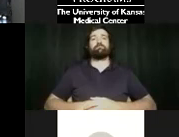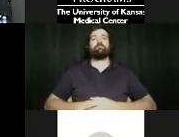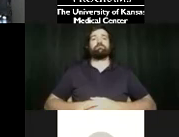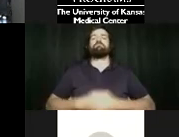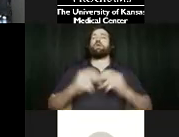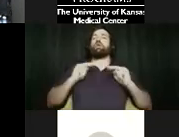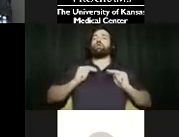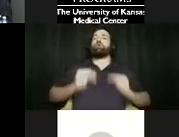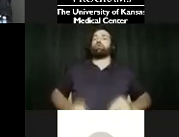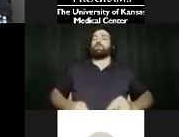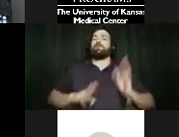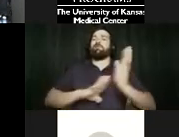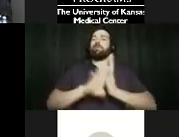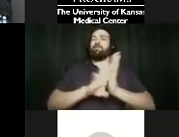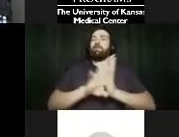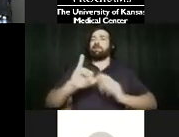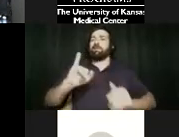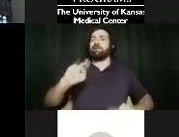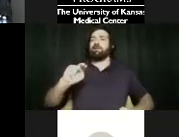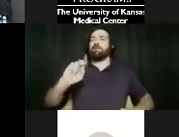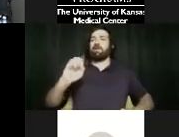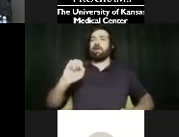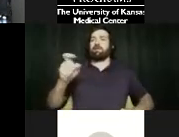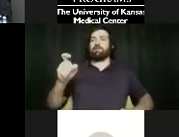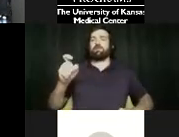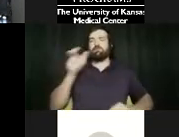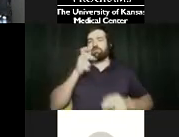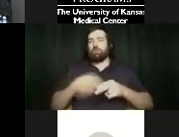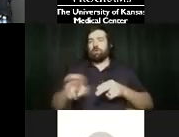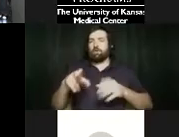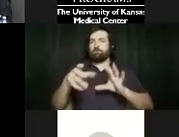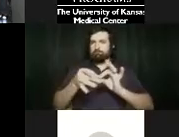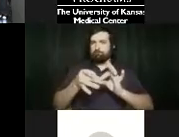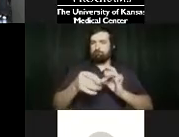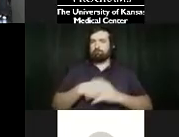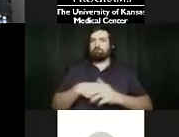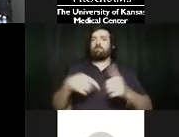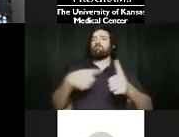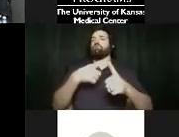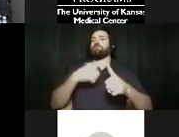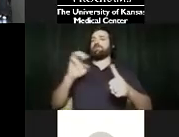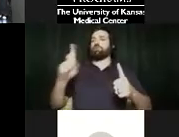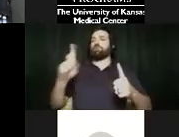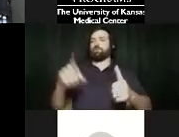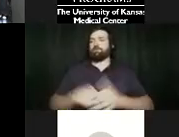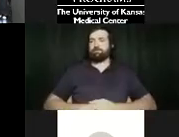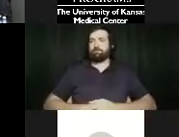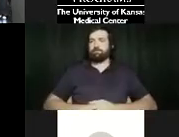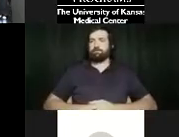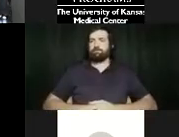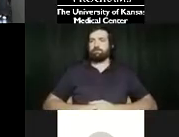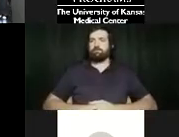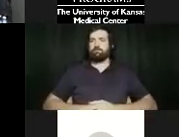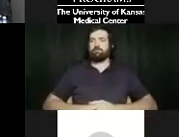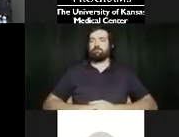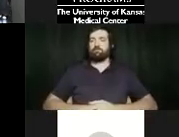Development Index. So let's quickly touch on each of these. Let's start with education. There is a